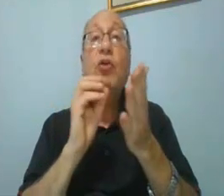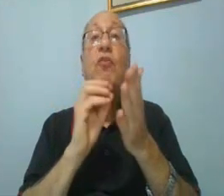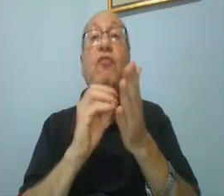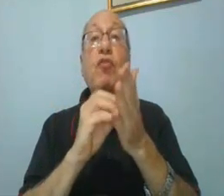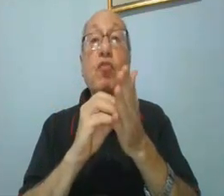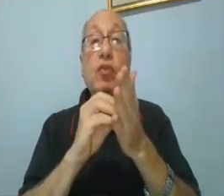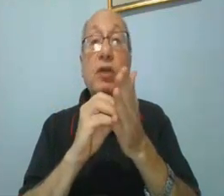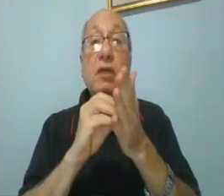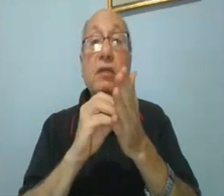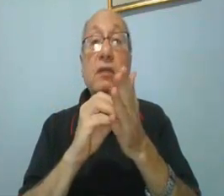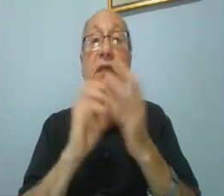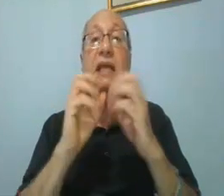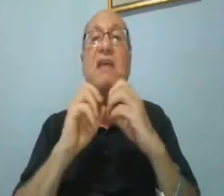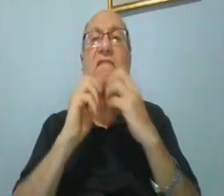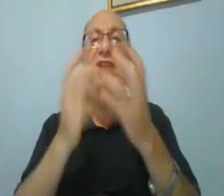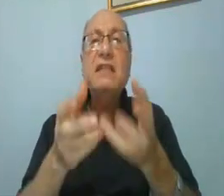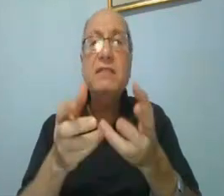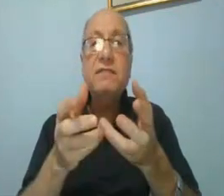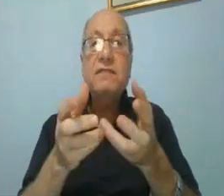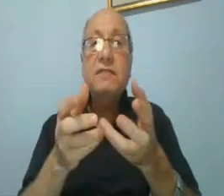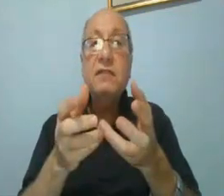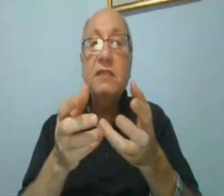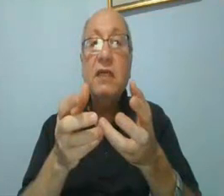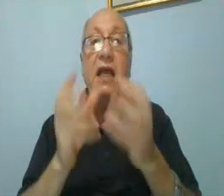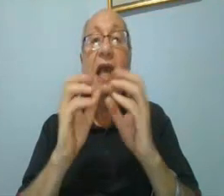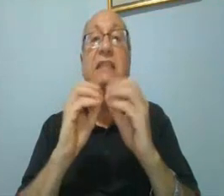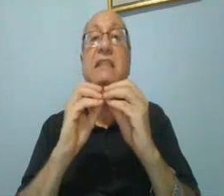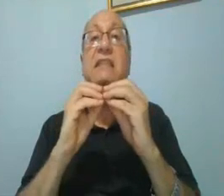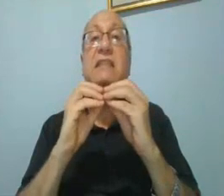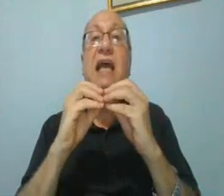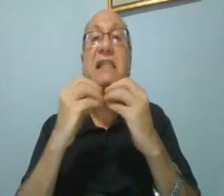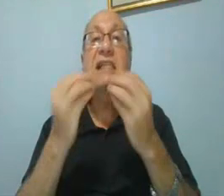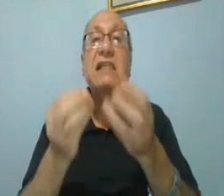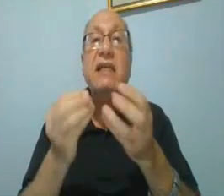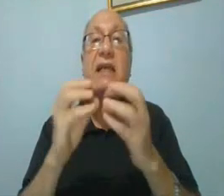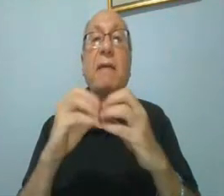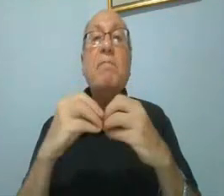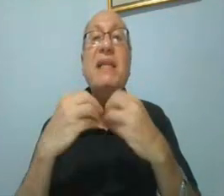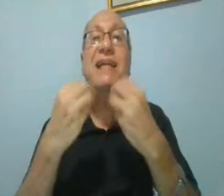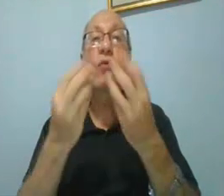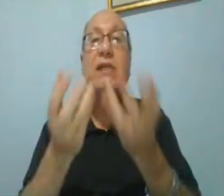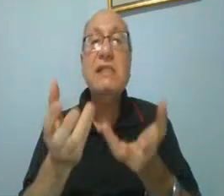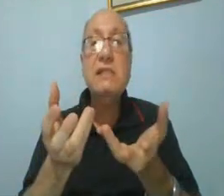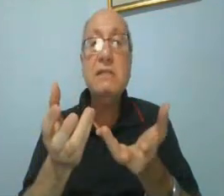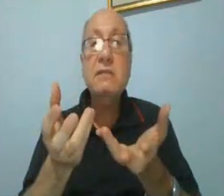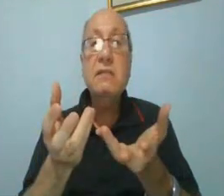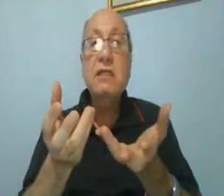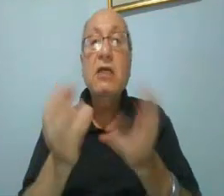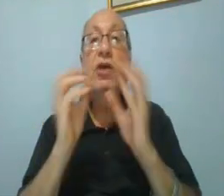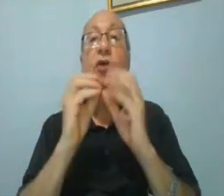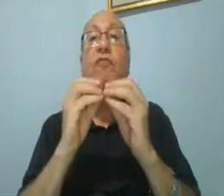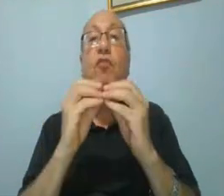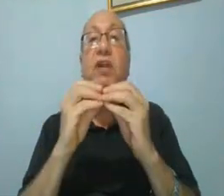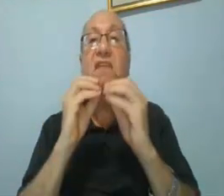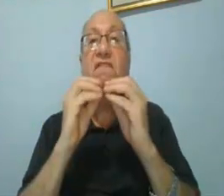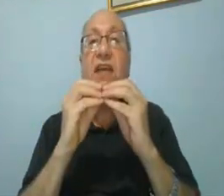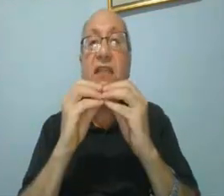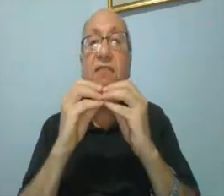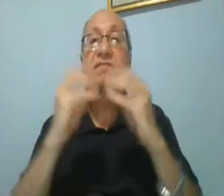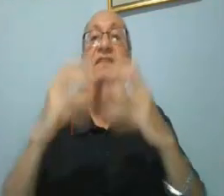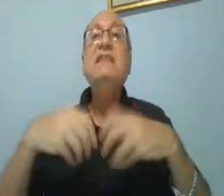done for effective, and this is a necessary prerequisite